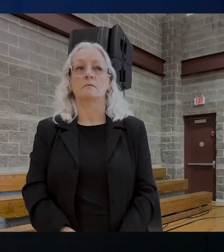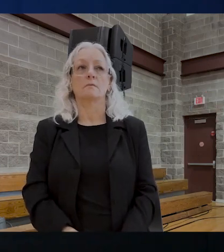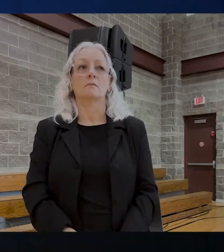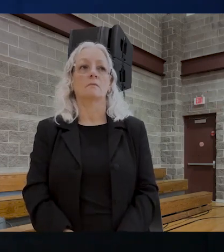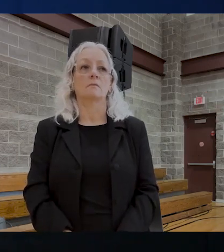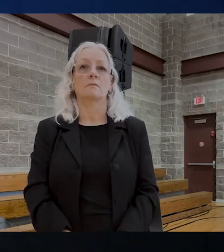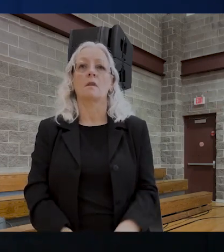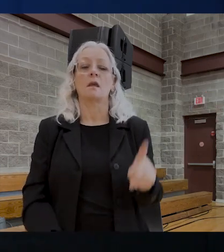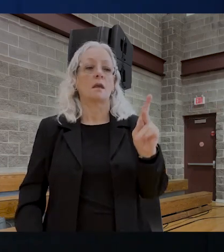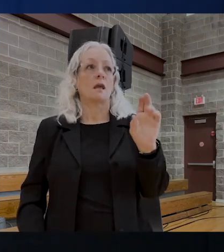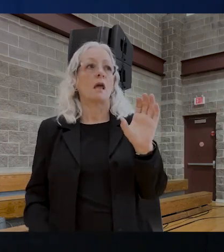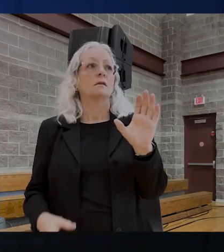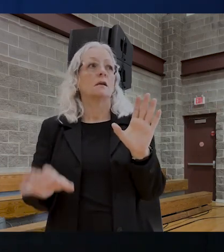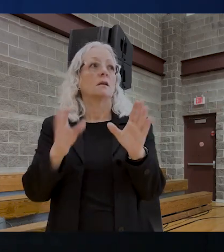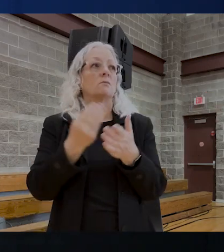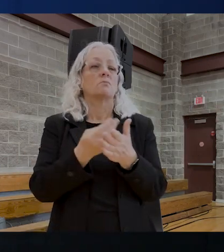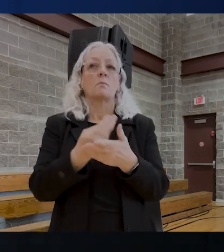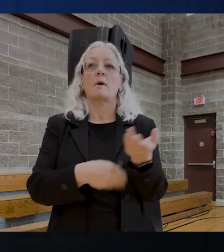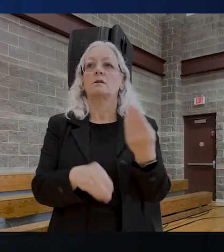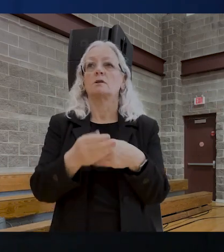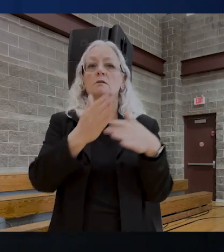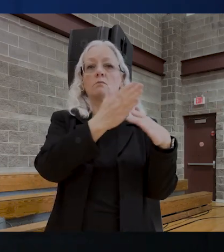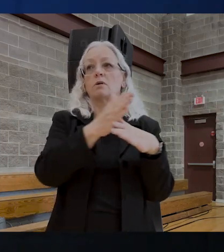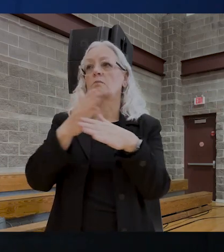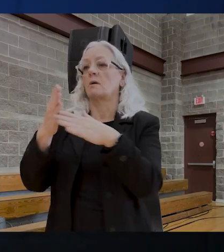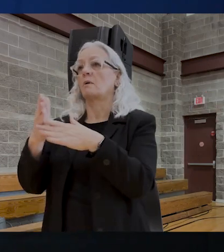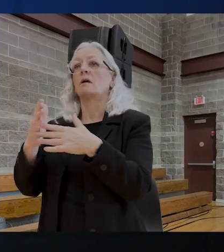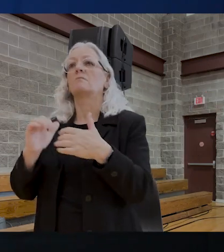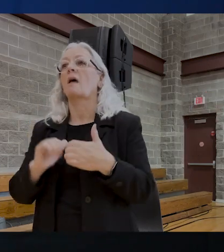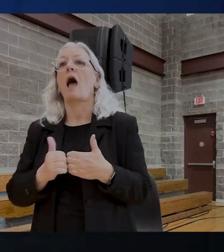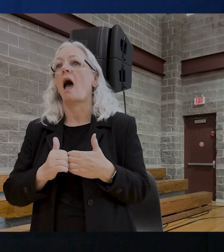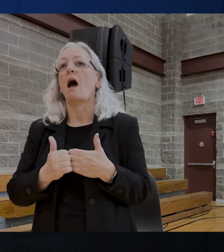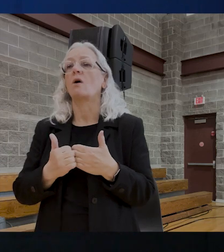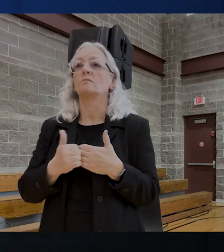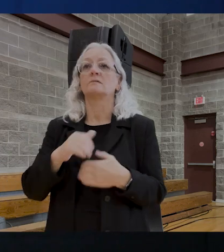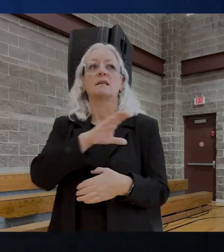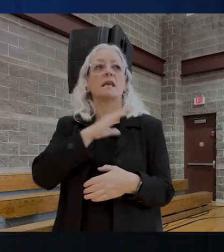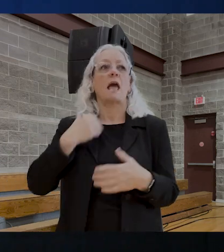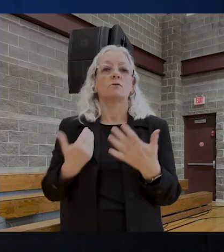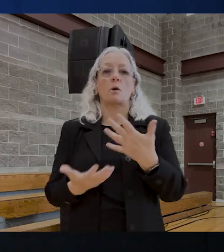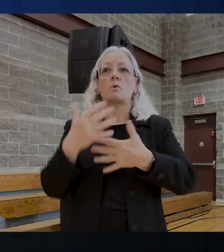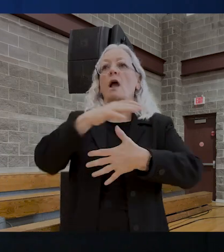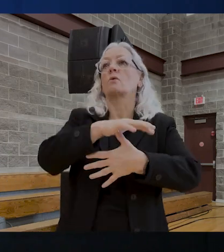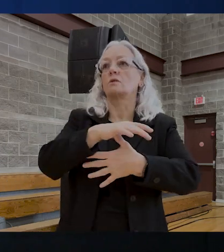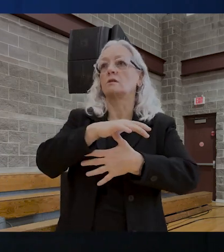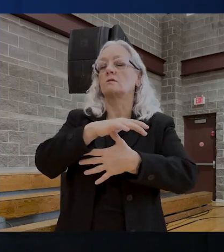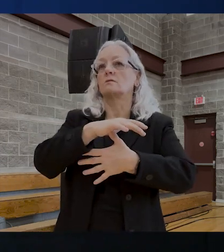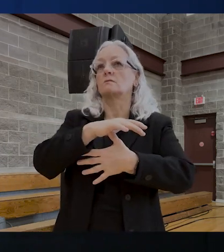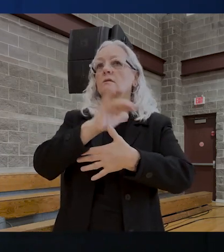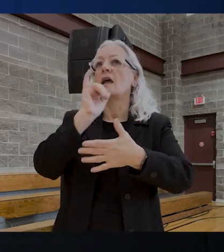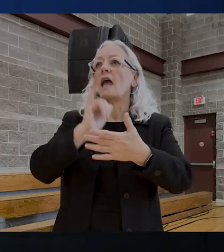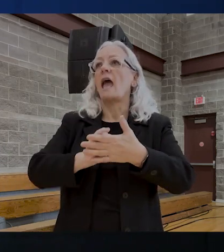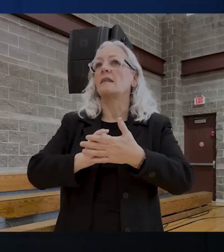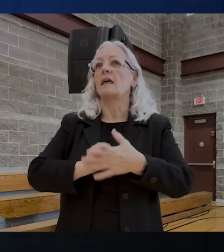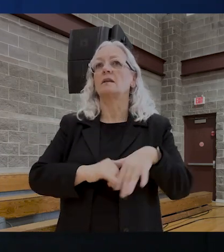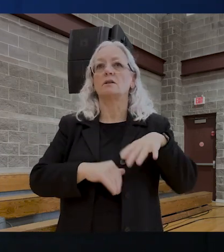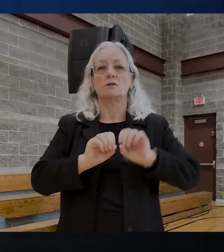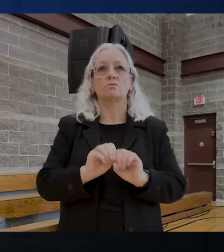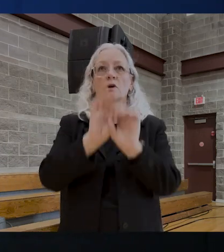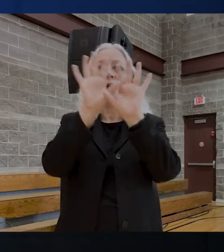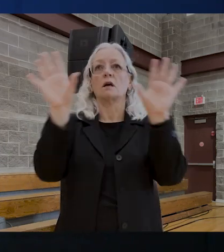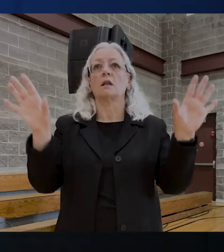So Kansas City's budget is broken down by council priorities. And this is outlined every time a